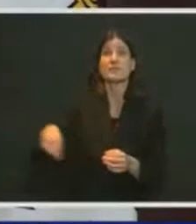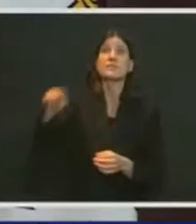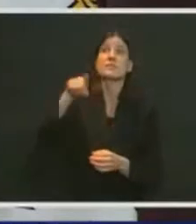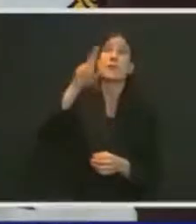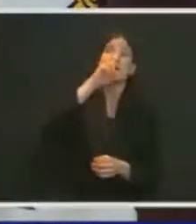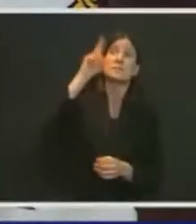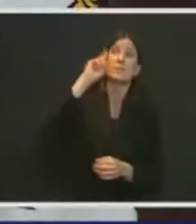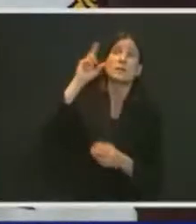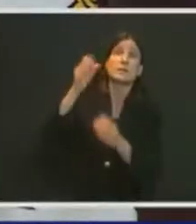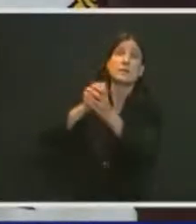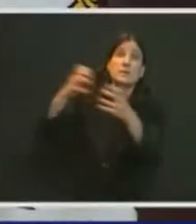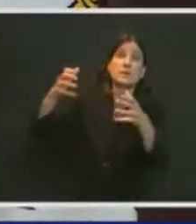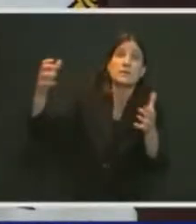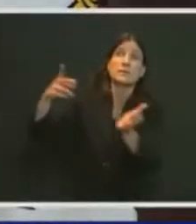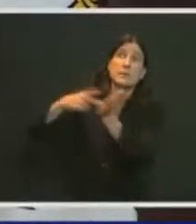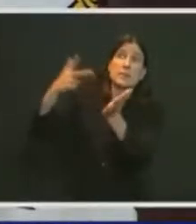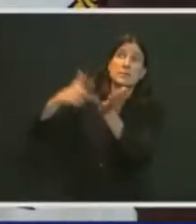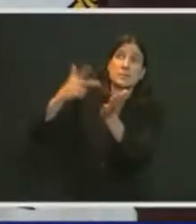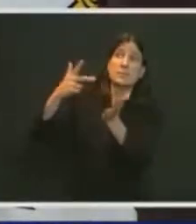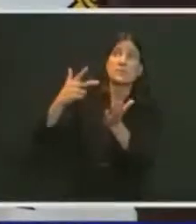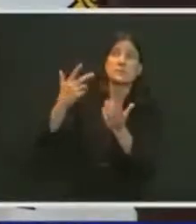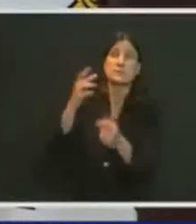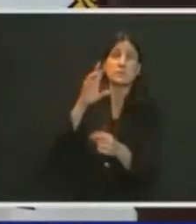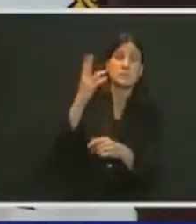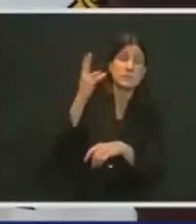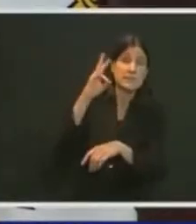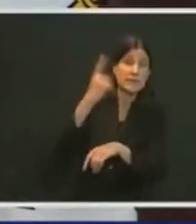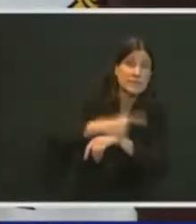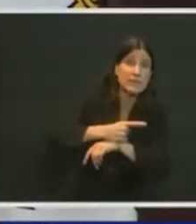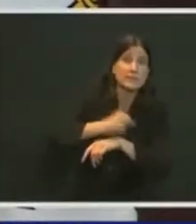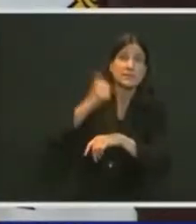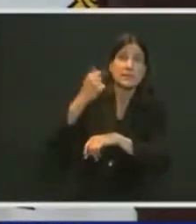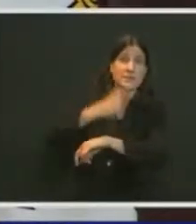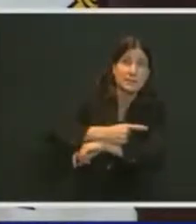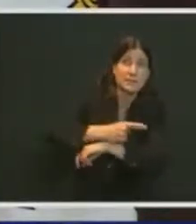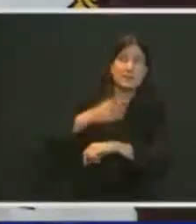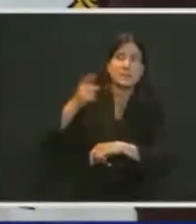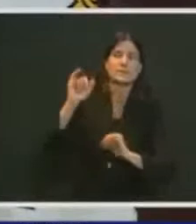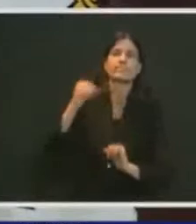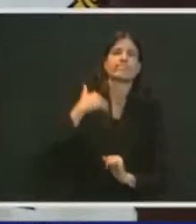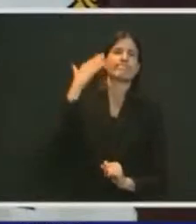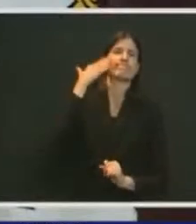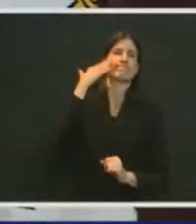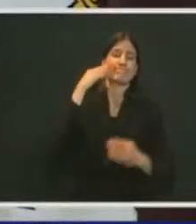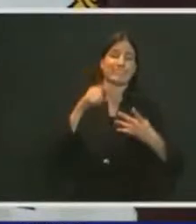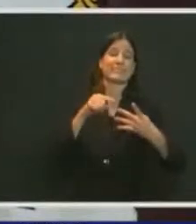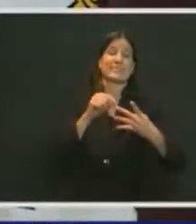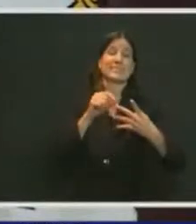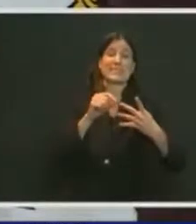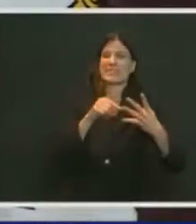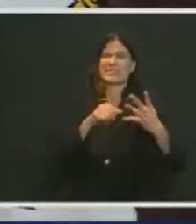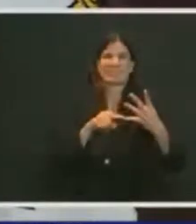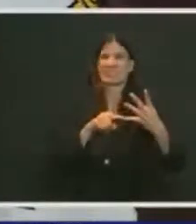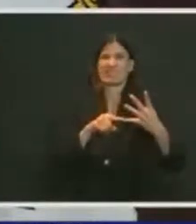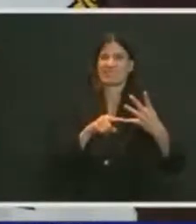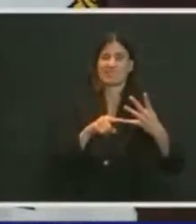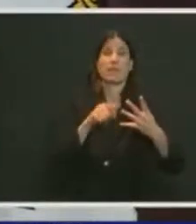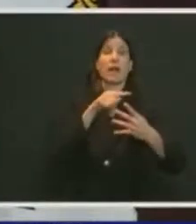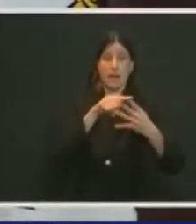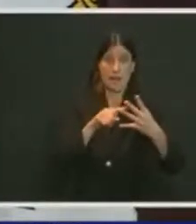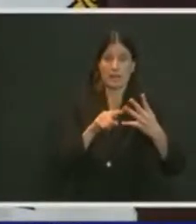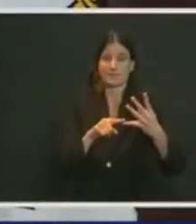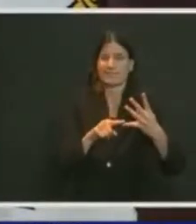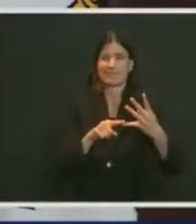those changes. So let's say I said on a Monday, we're all going to be able to go back to the